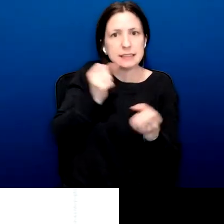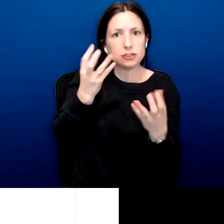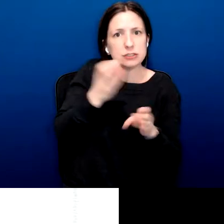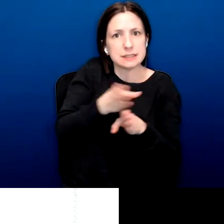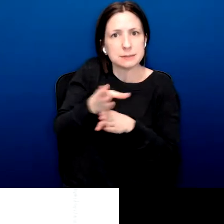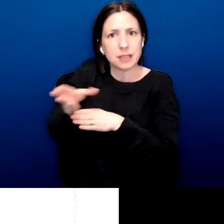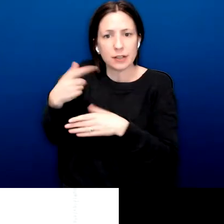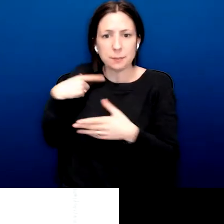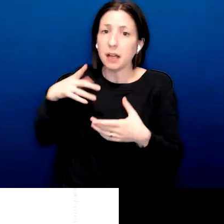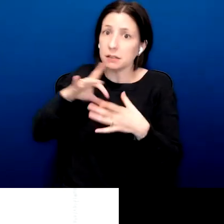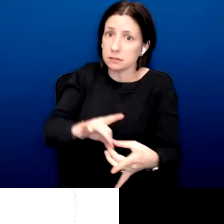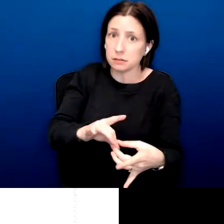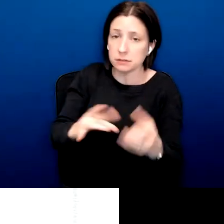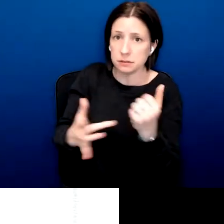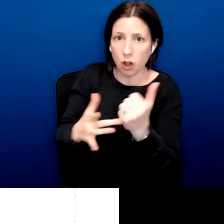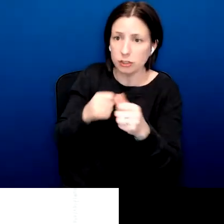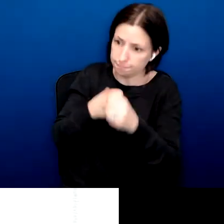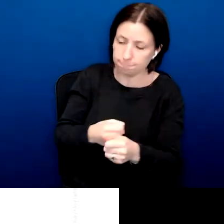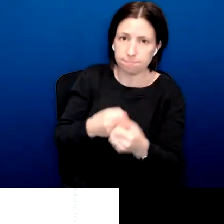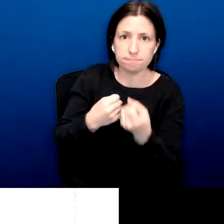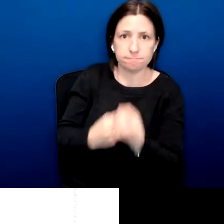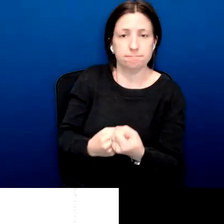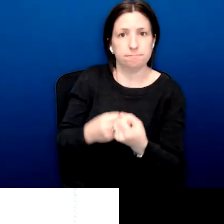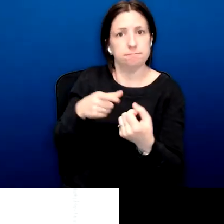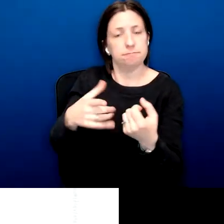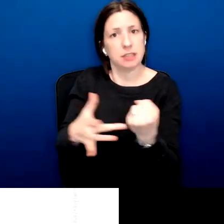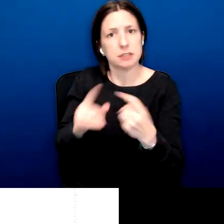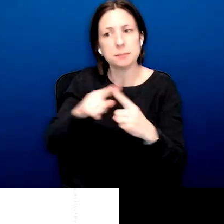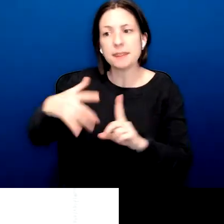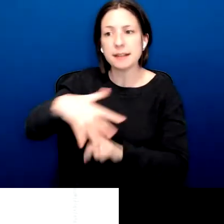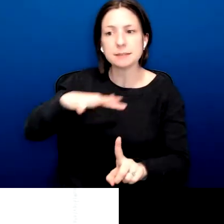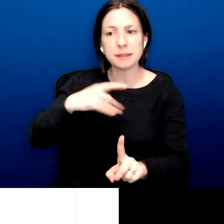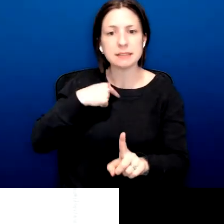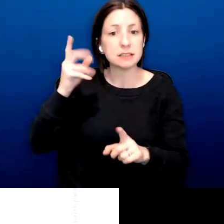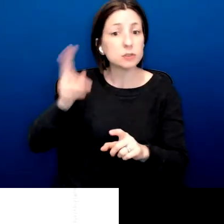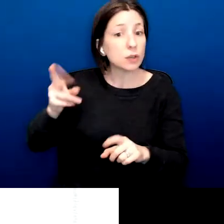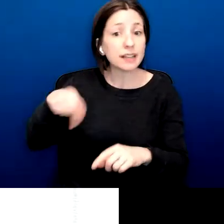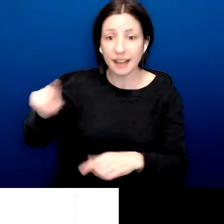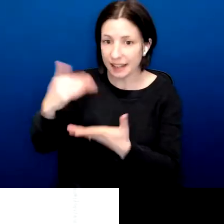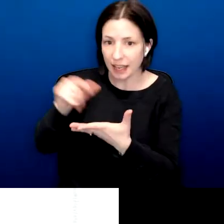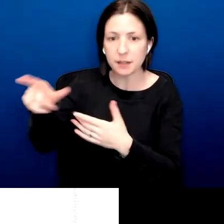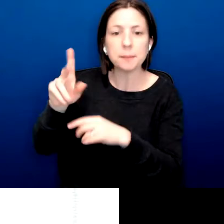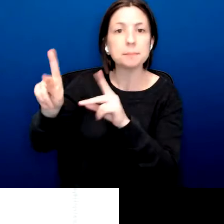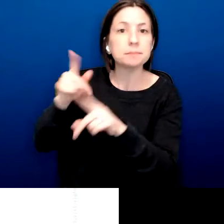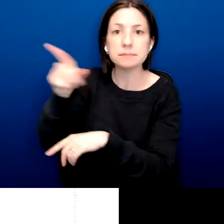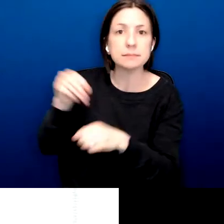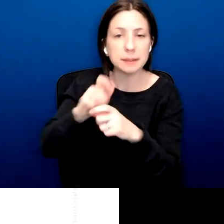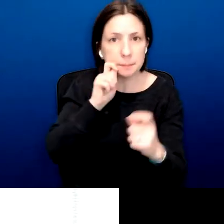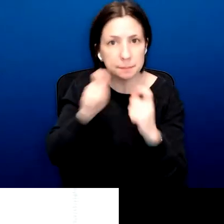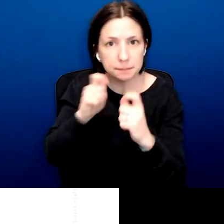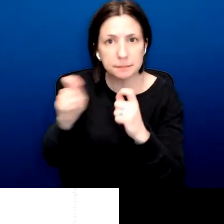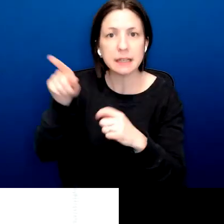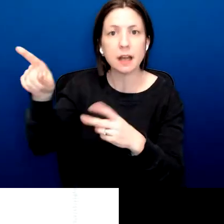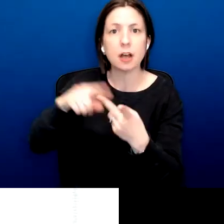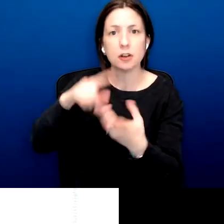technology. And this space, of course, you know, that representation of historically excluded individuals in media and research, it's